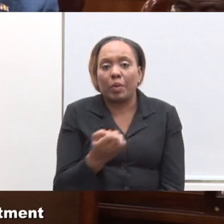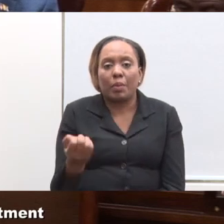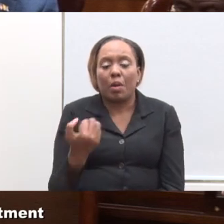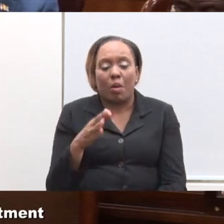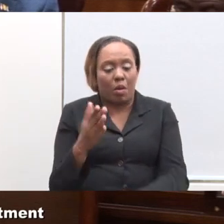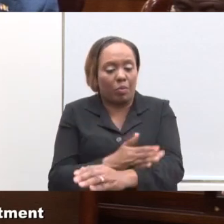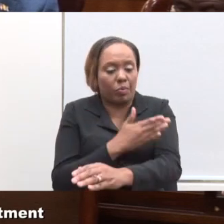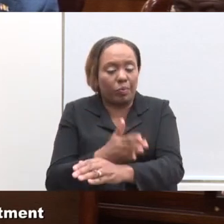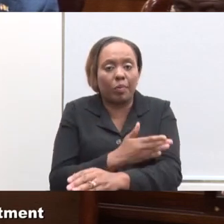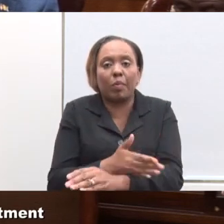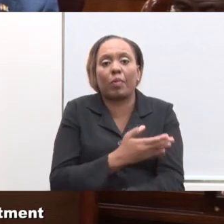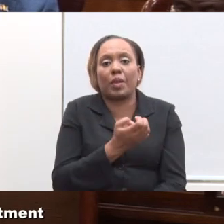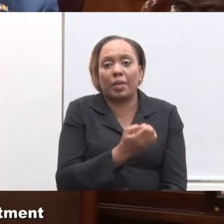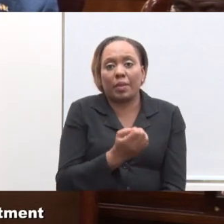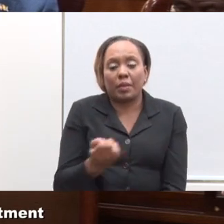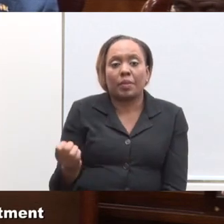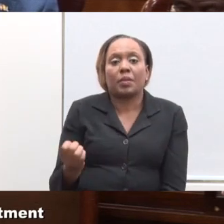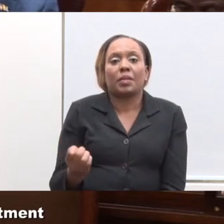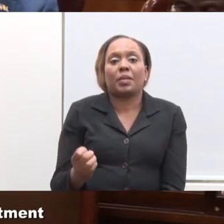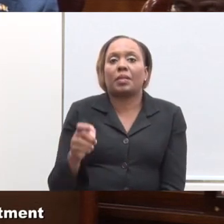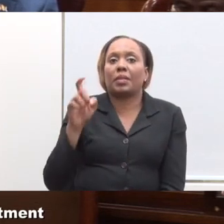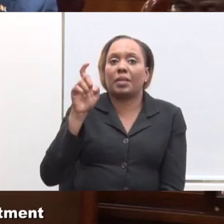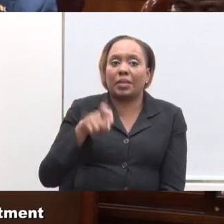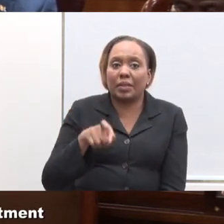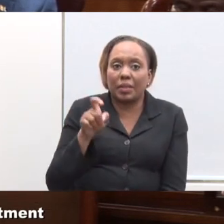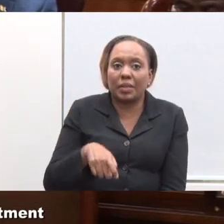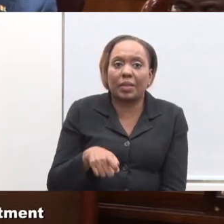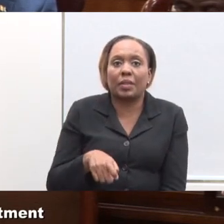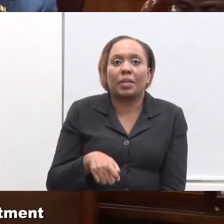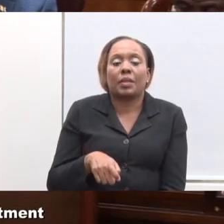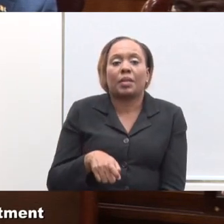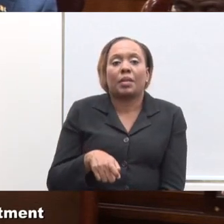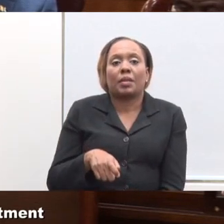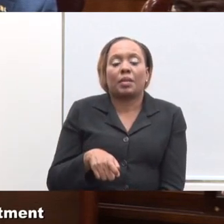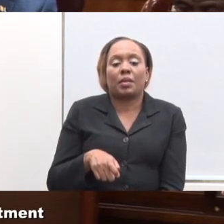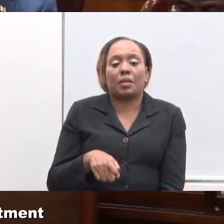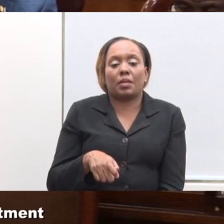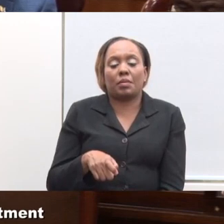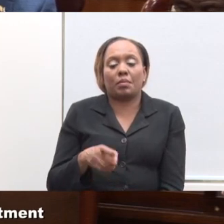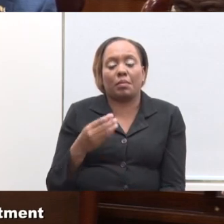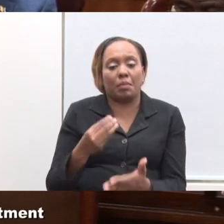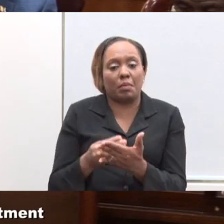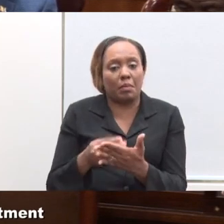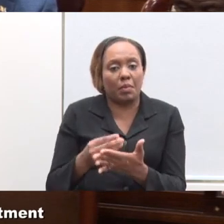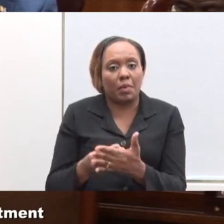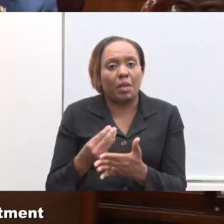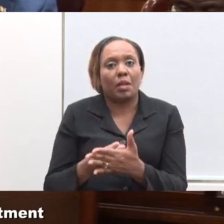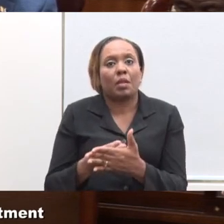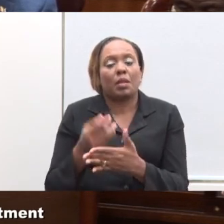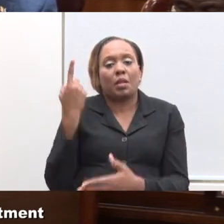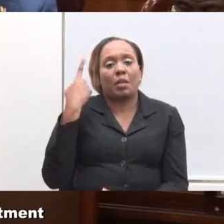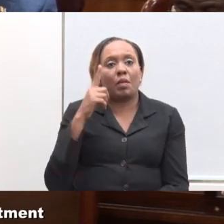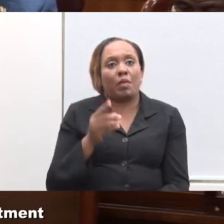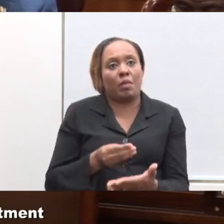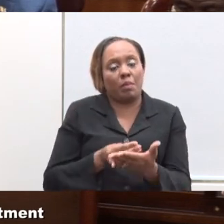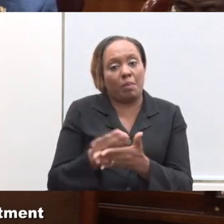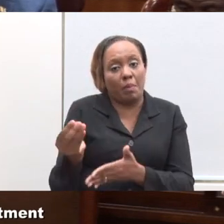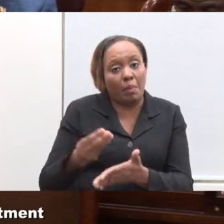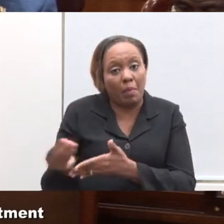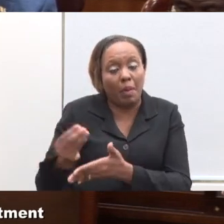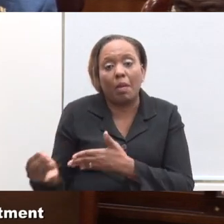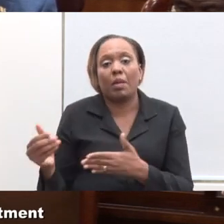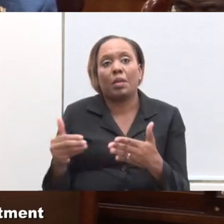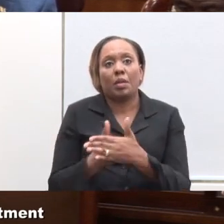10 years, that they needed an injection of capital to be able to purchase new